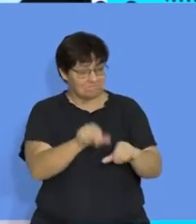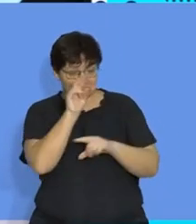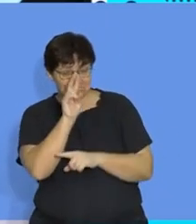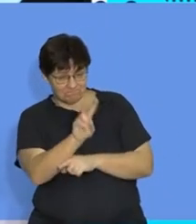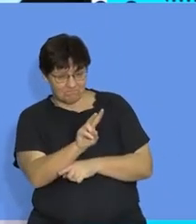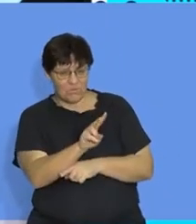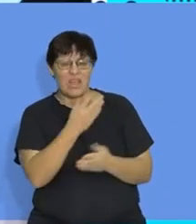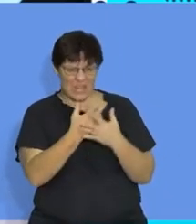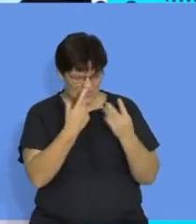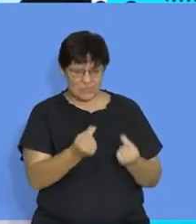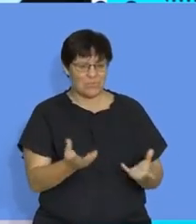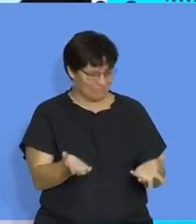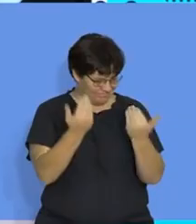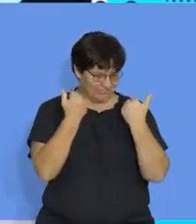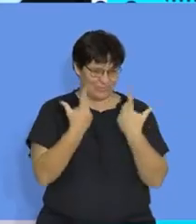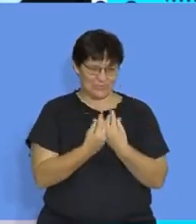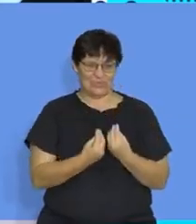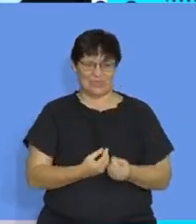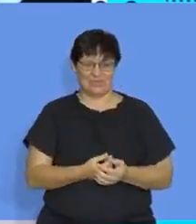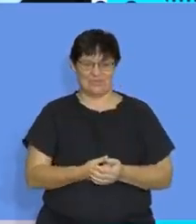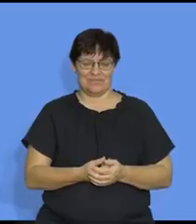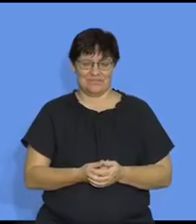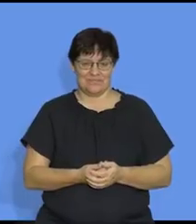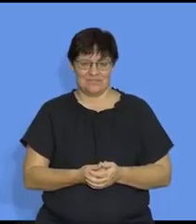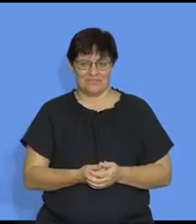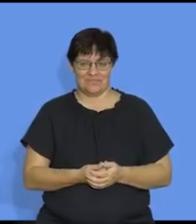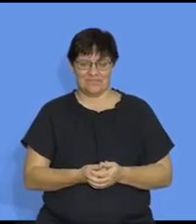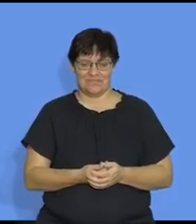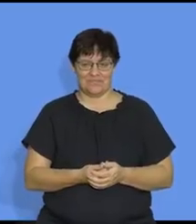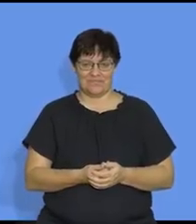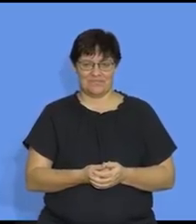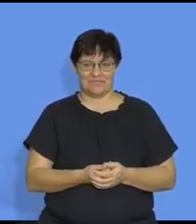with me. You've got this. Let's do it together.